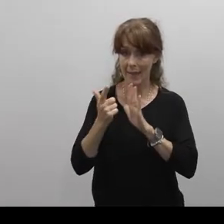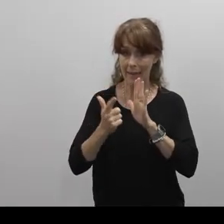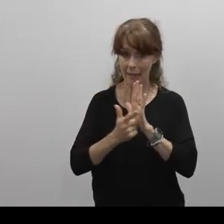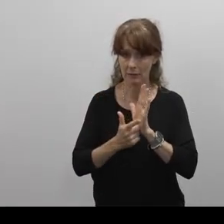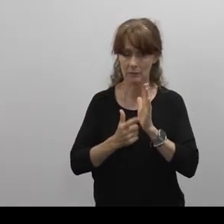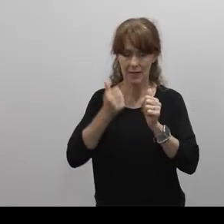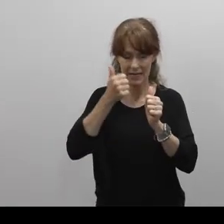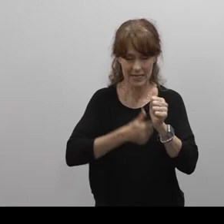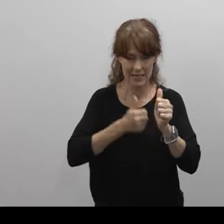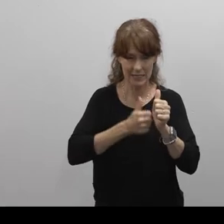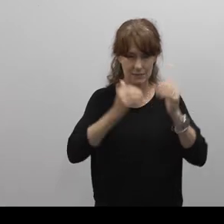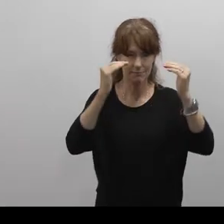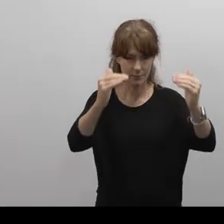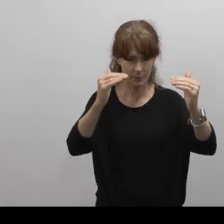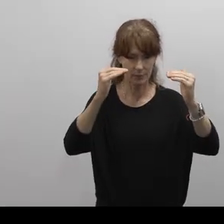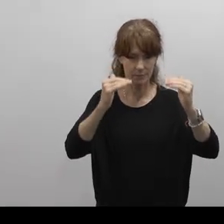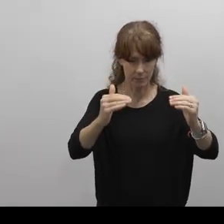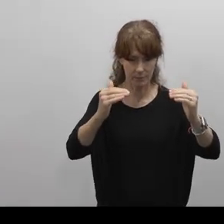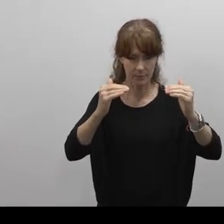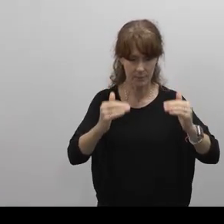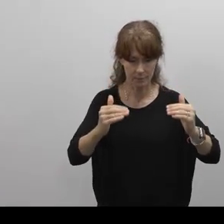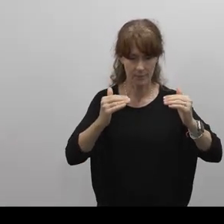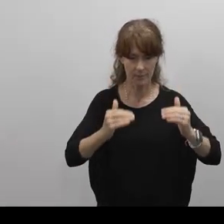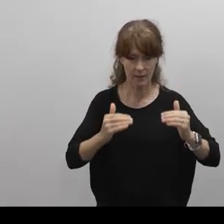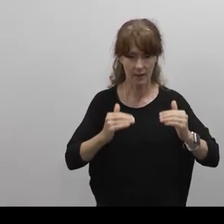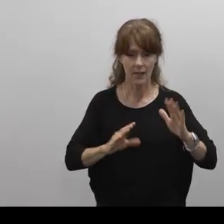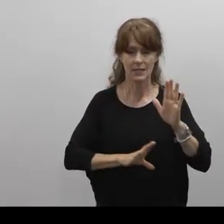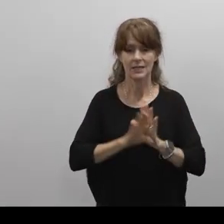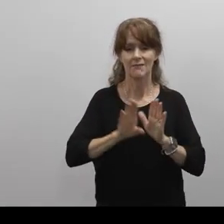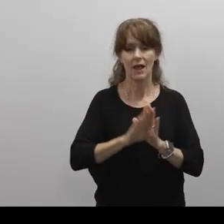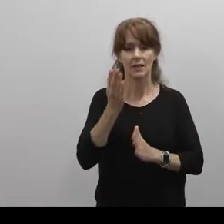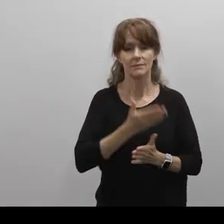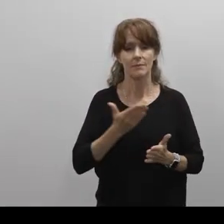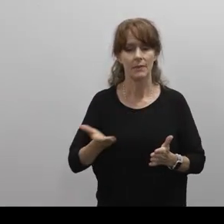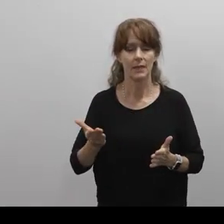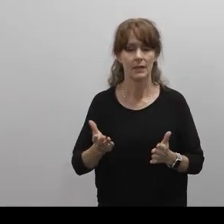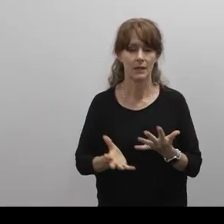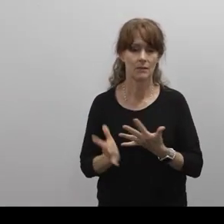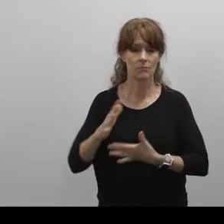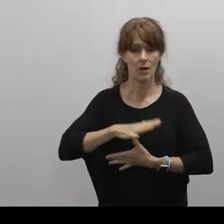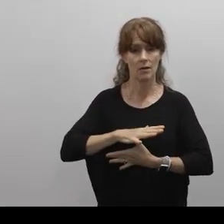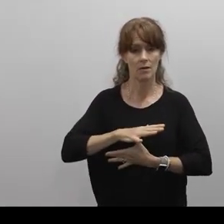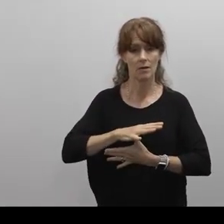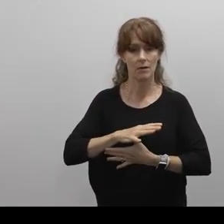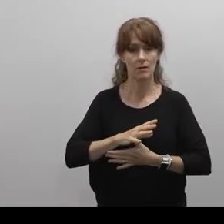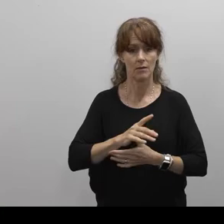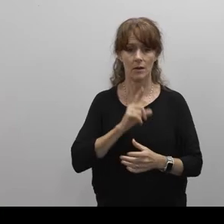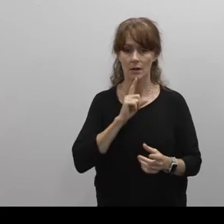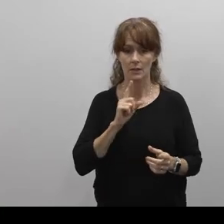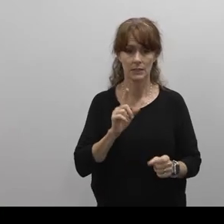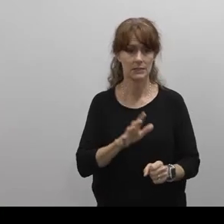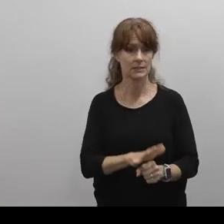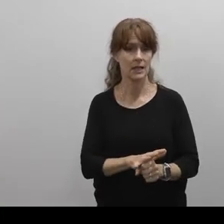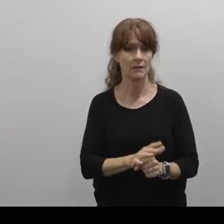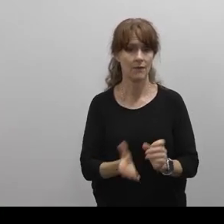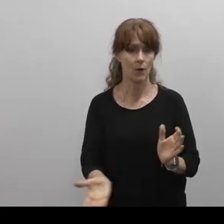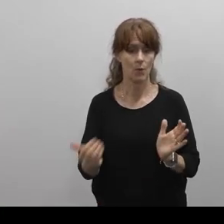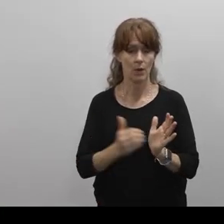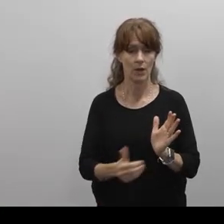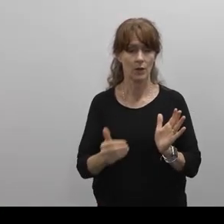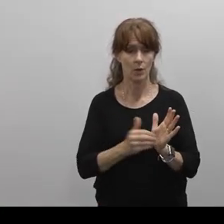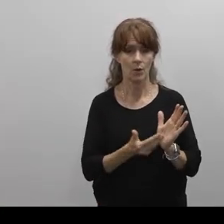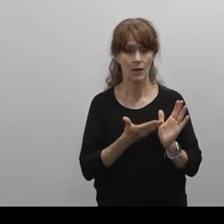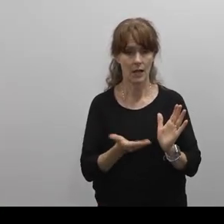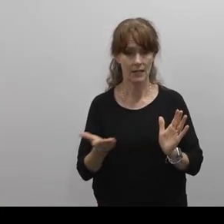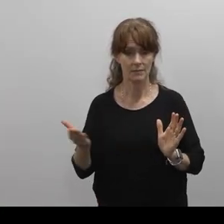every aspect of our agenda to develop something that is a primarily consent agenda for reoccurring